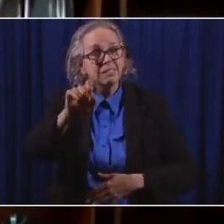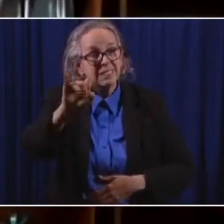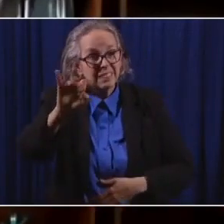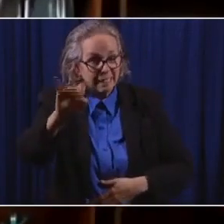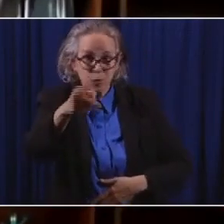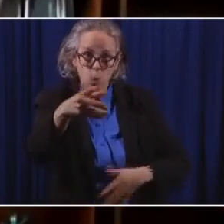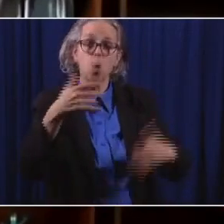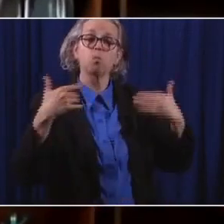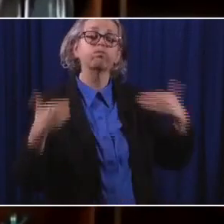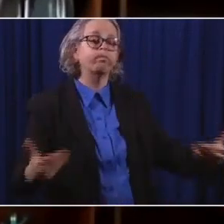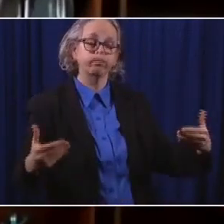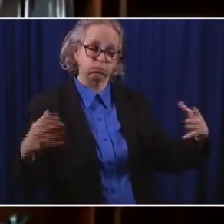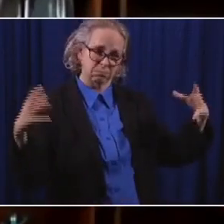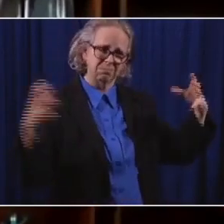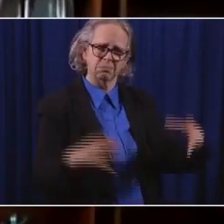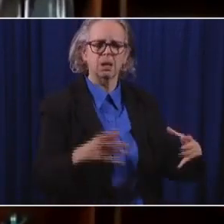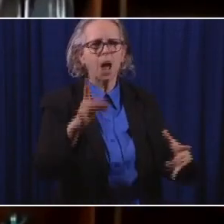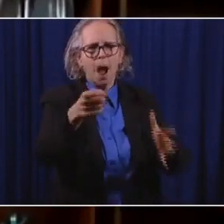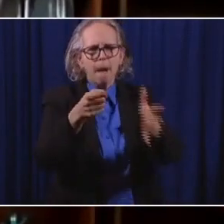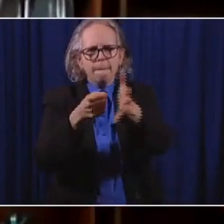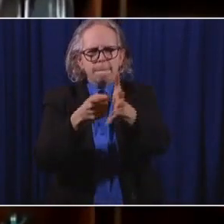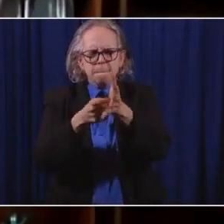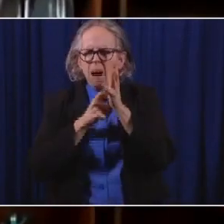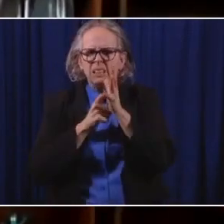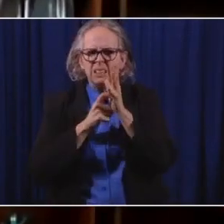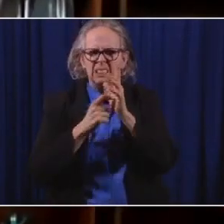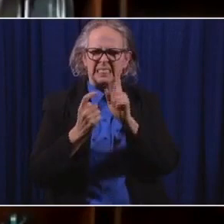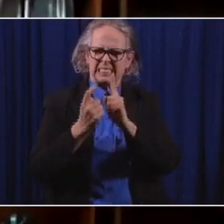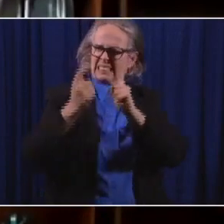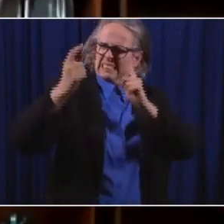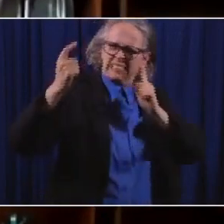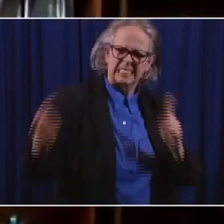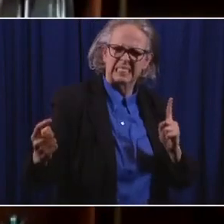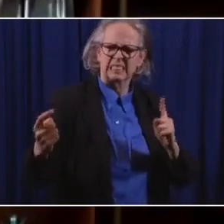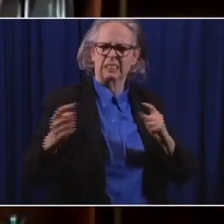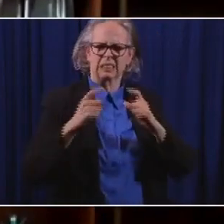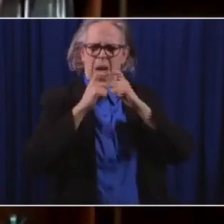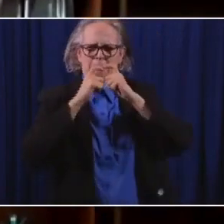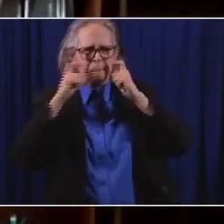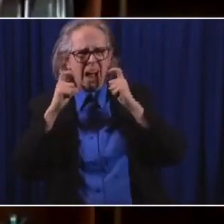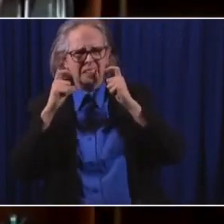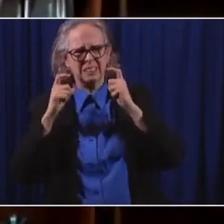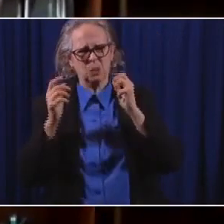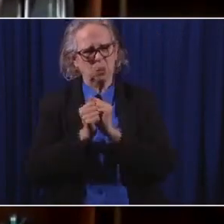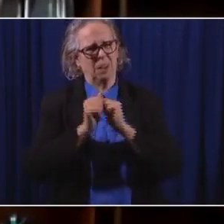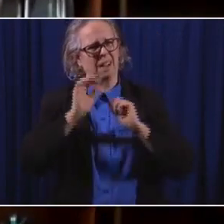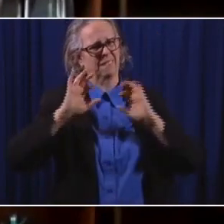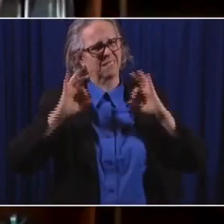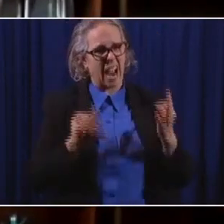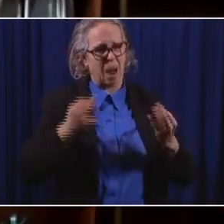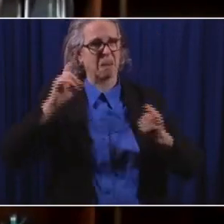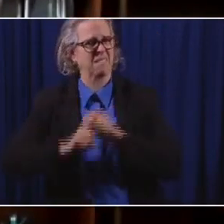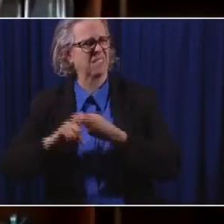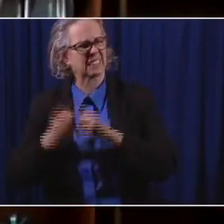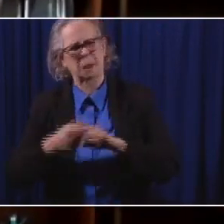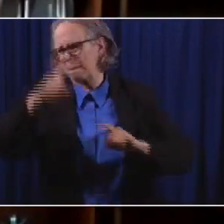have to maintain the masking, and all those things that we know that work and are effective as we move